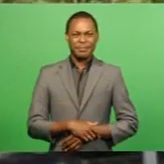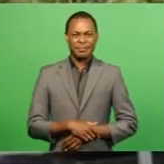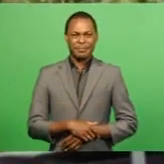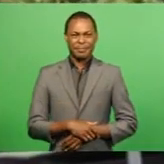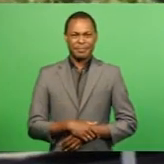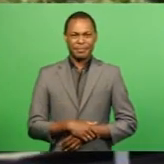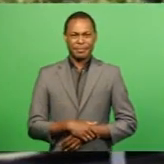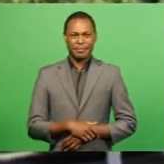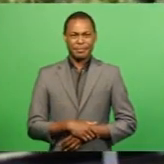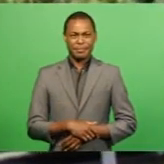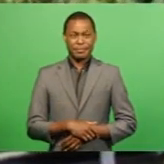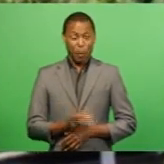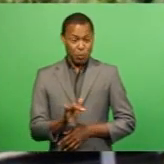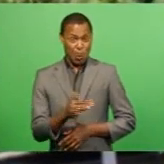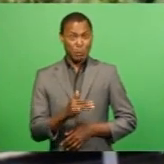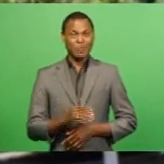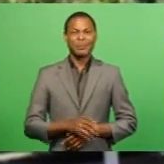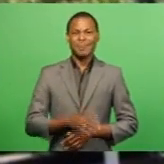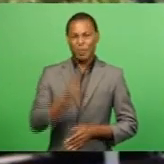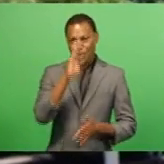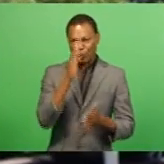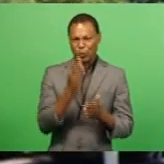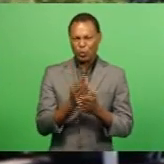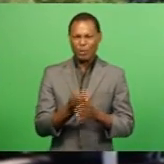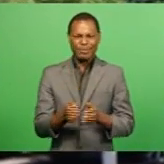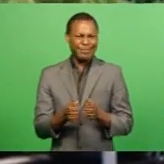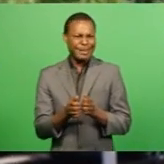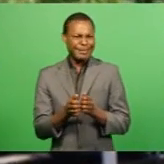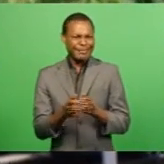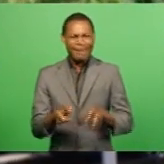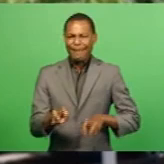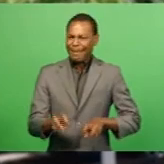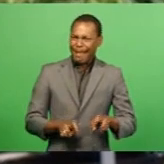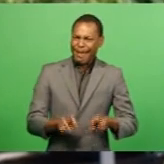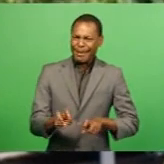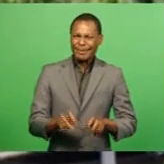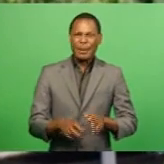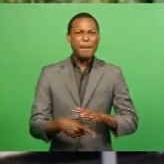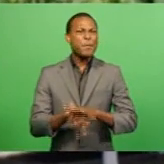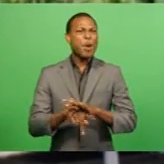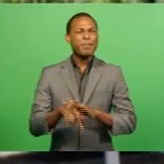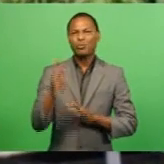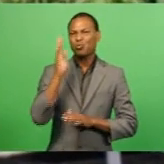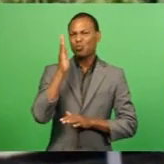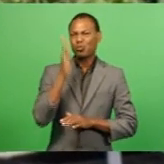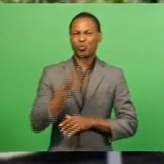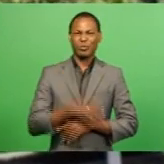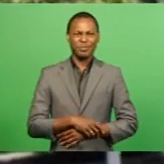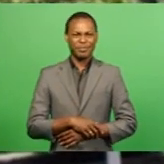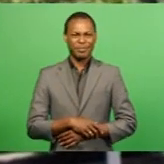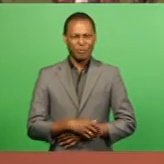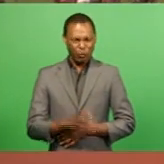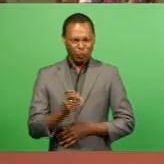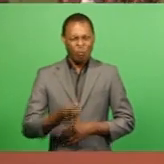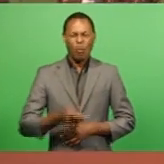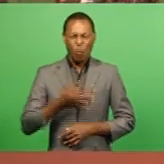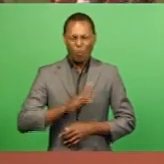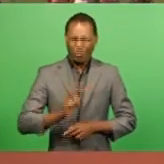are students who have begun their athletics career in primary schools, and we just want to